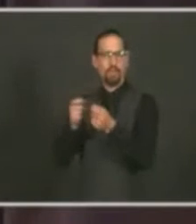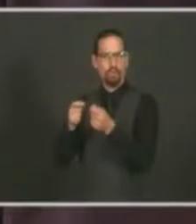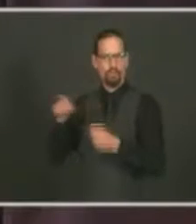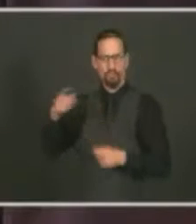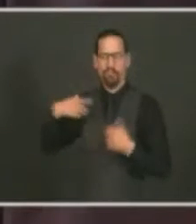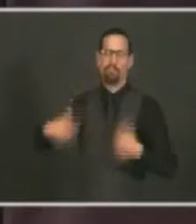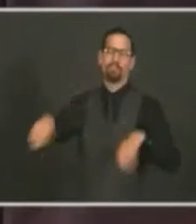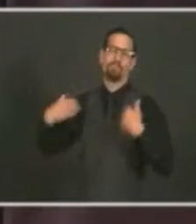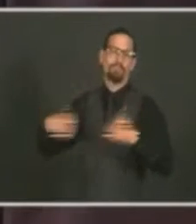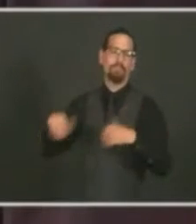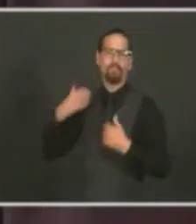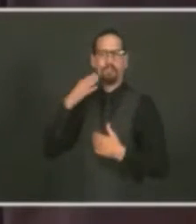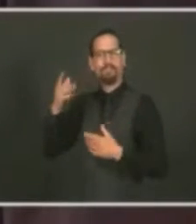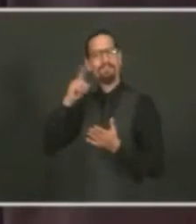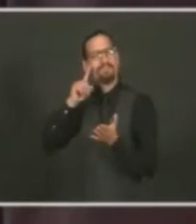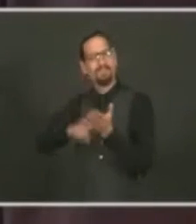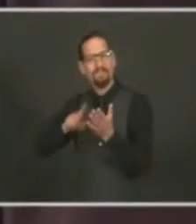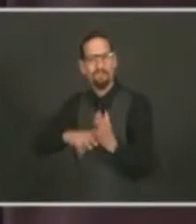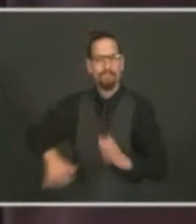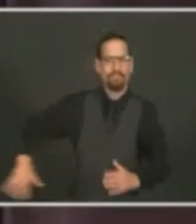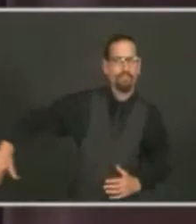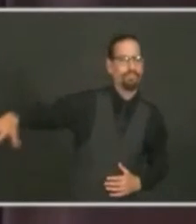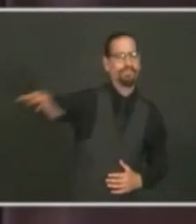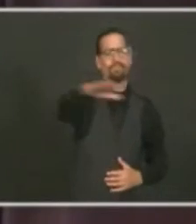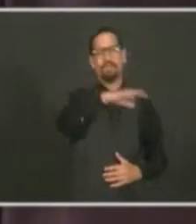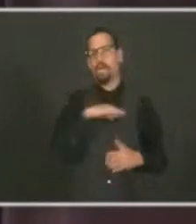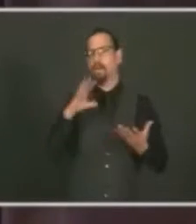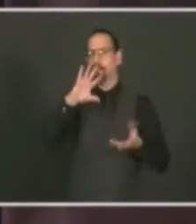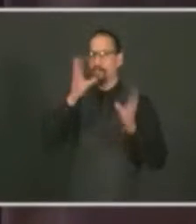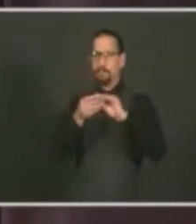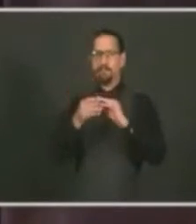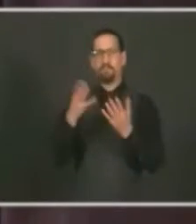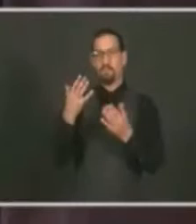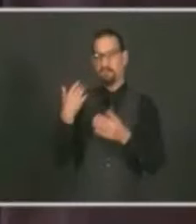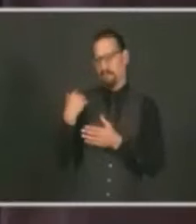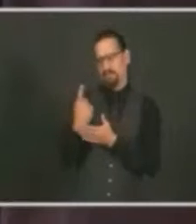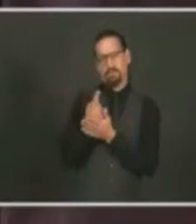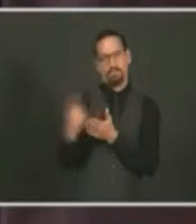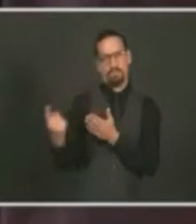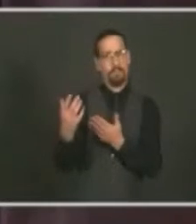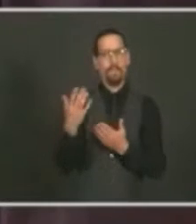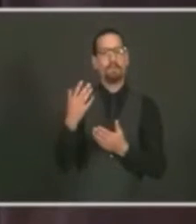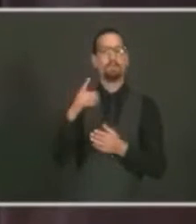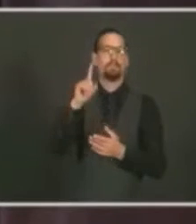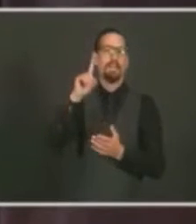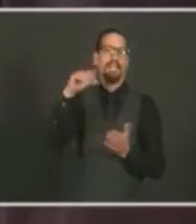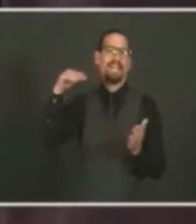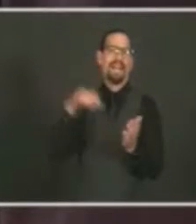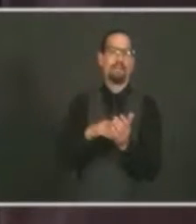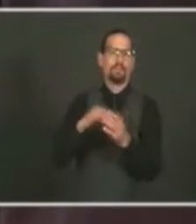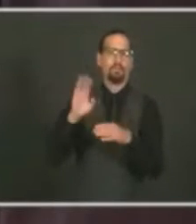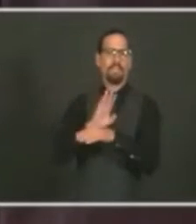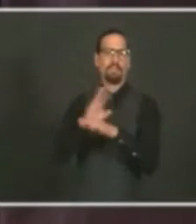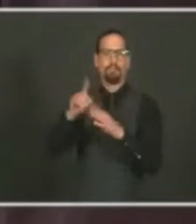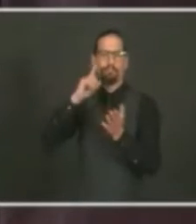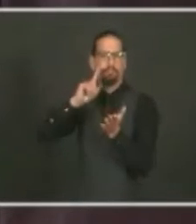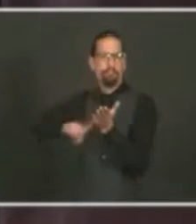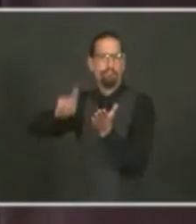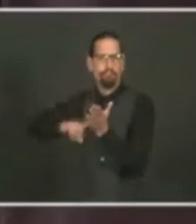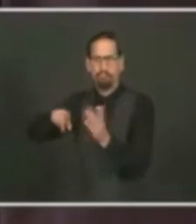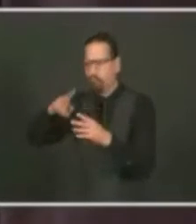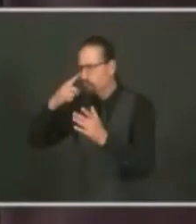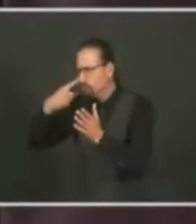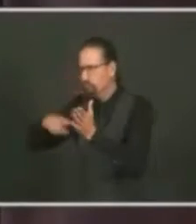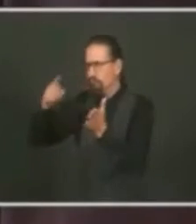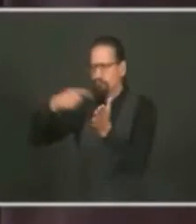So they inspected about 1,000 businesses last week, and overall, the headline, great